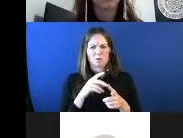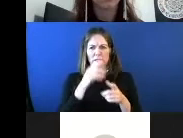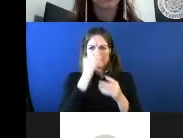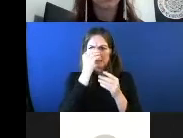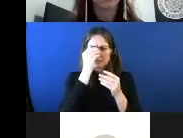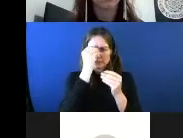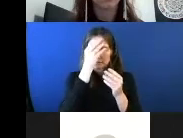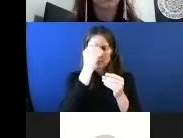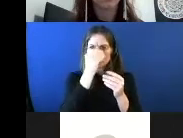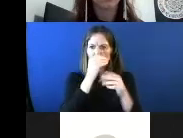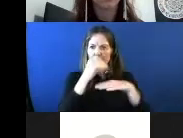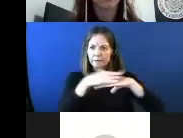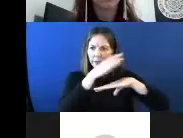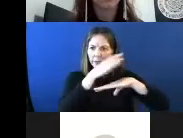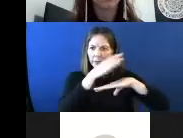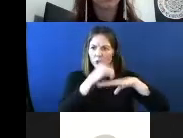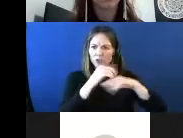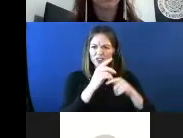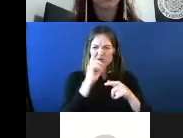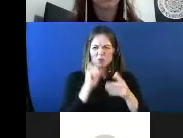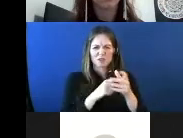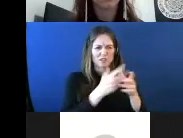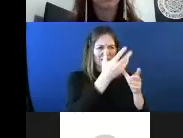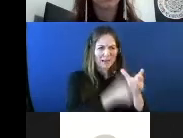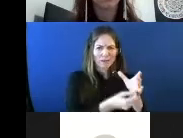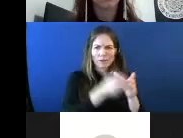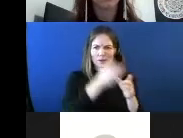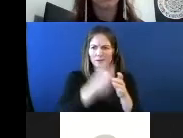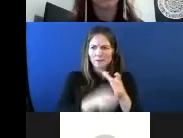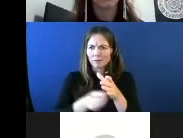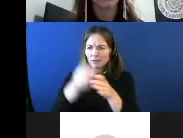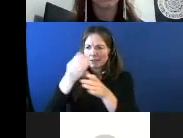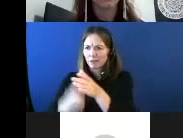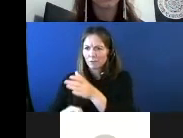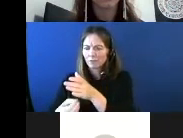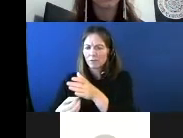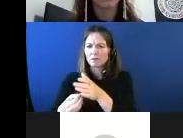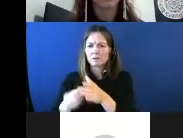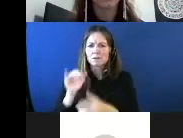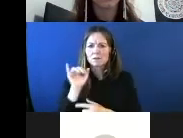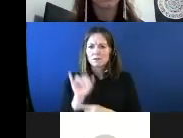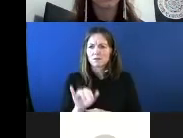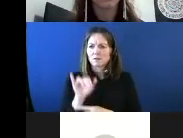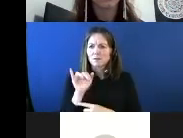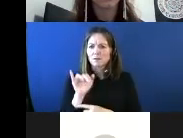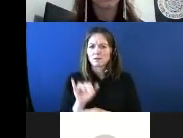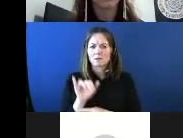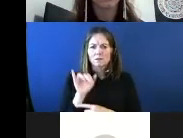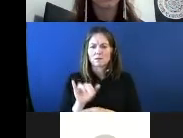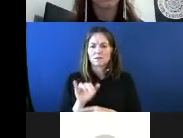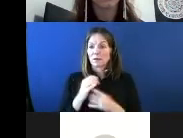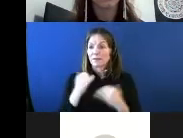comes to giving us the ability to plan. That has become very apparent with the